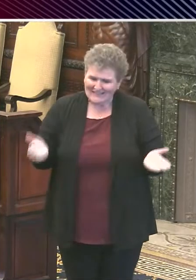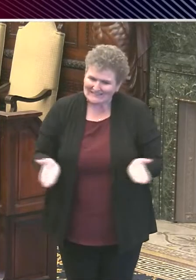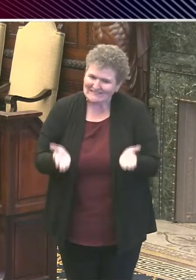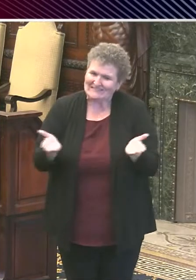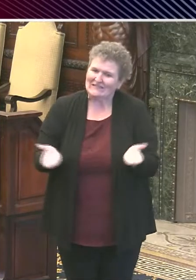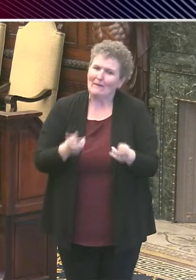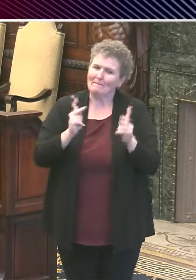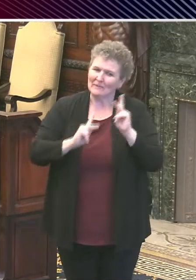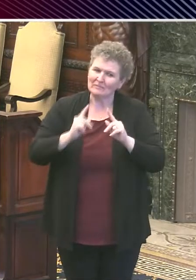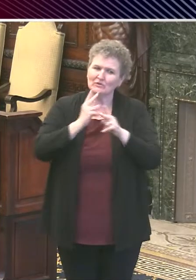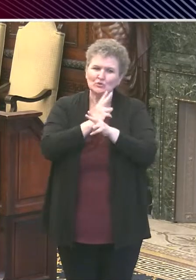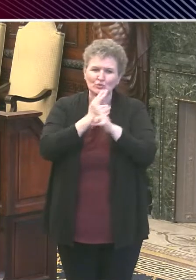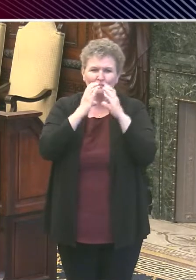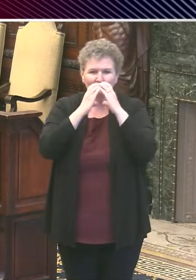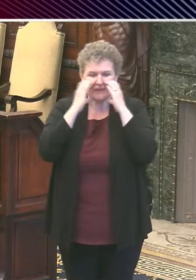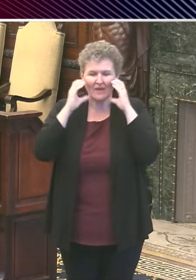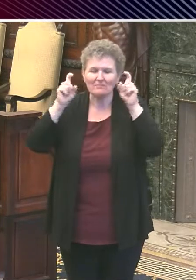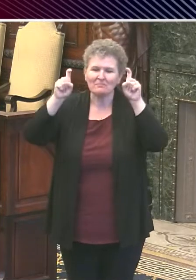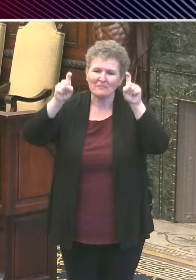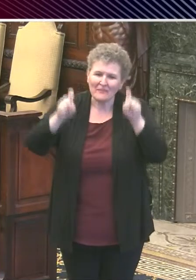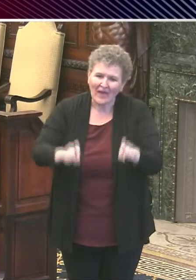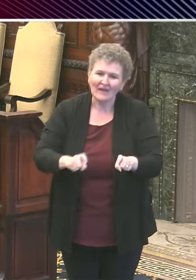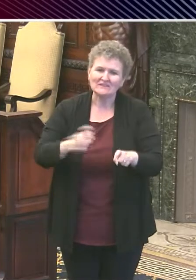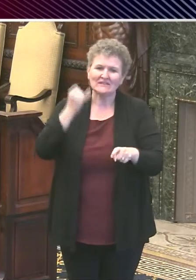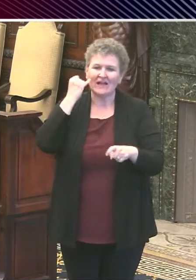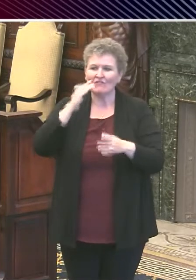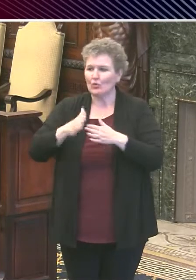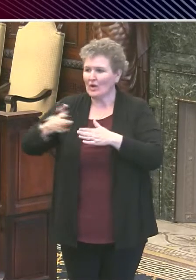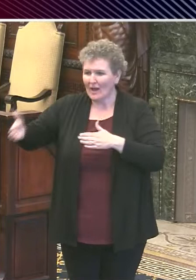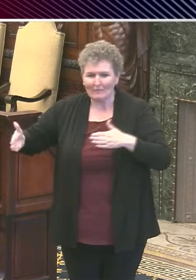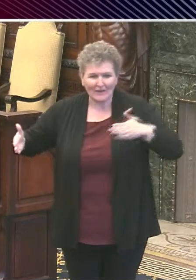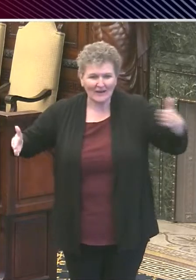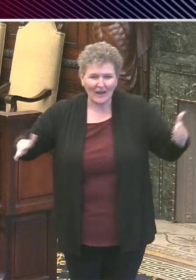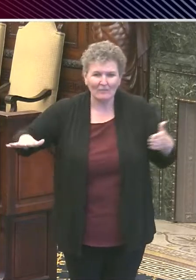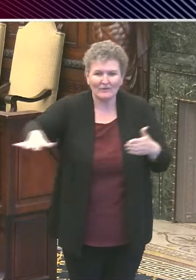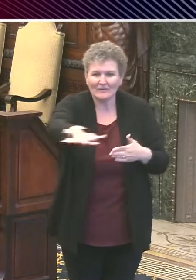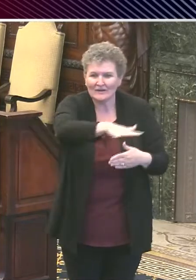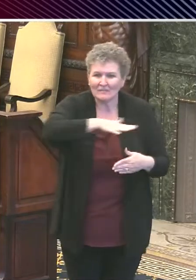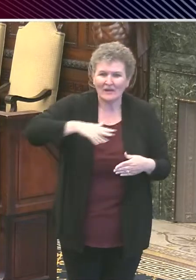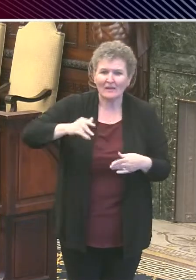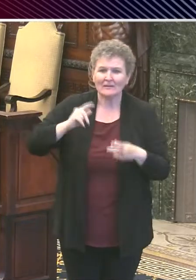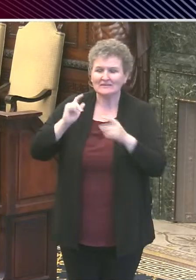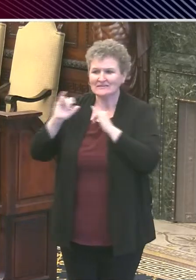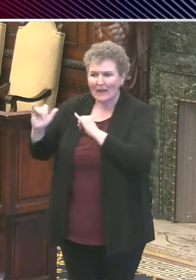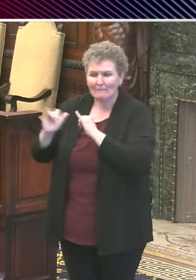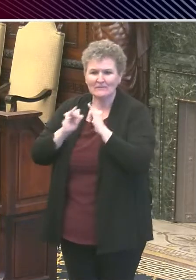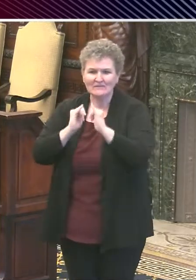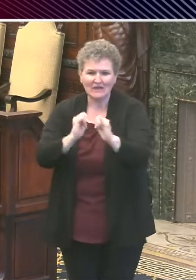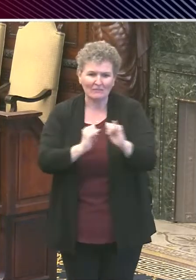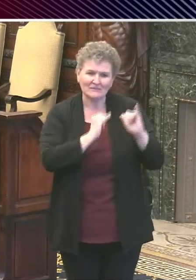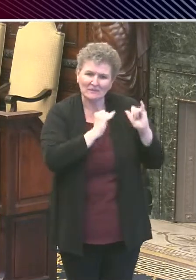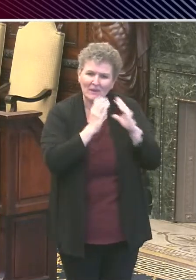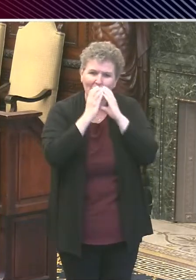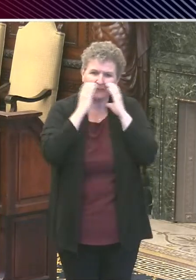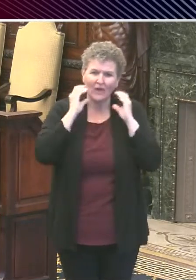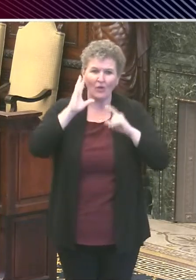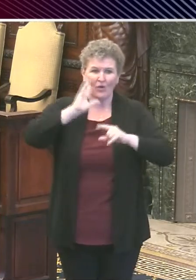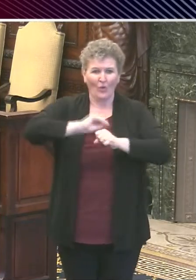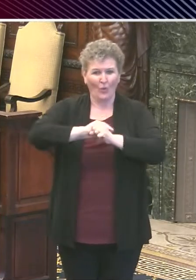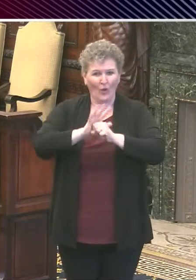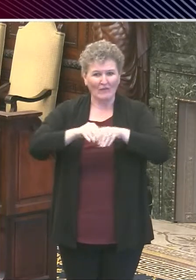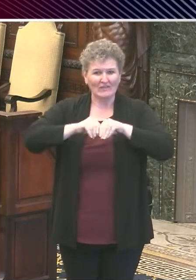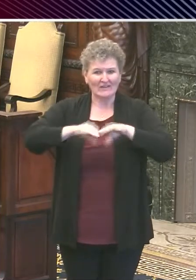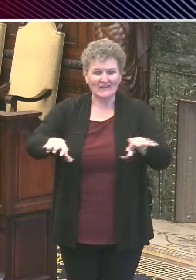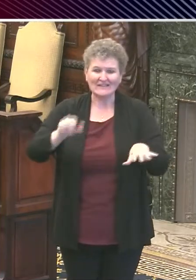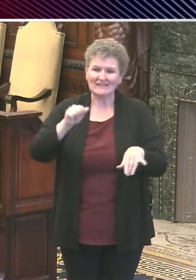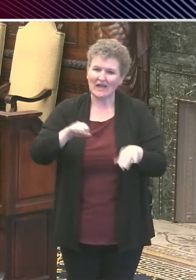mask. It will protect your neighbors, just as they are protecting you with their masks. So as COVID-19 cases continue to rise across the nation and